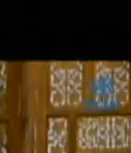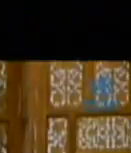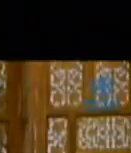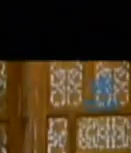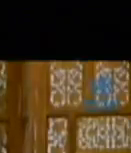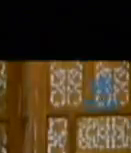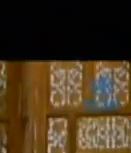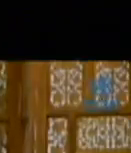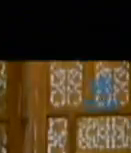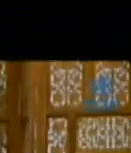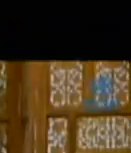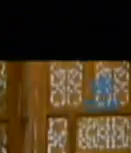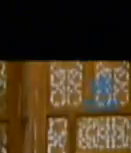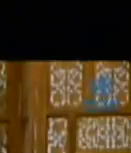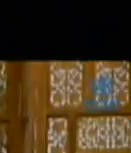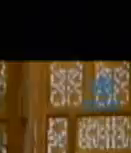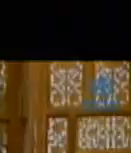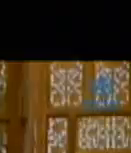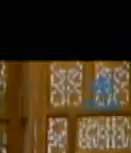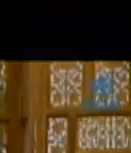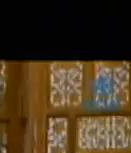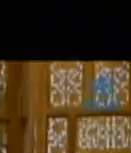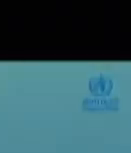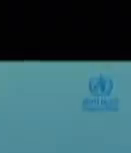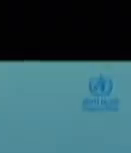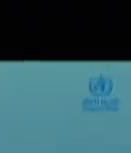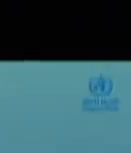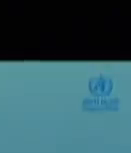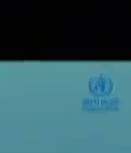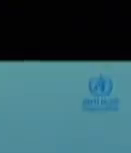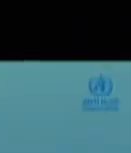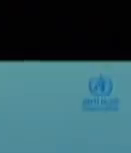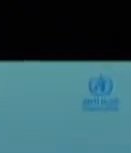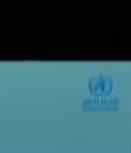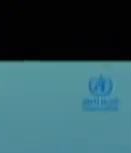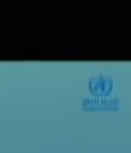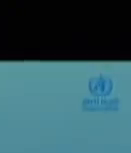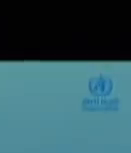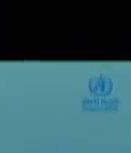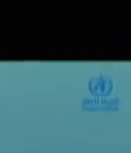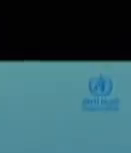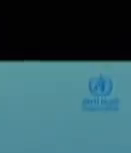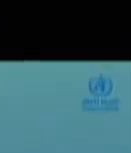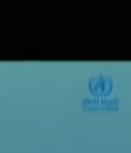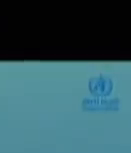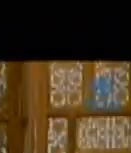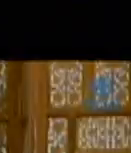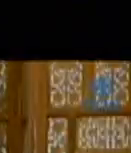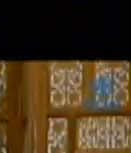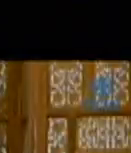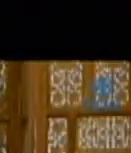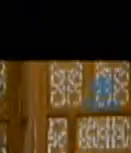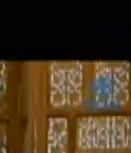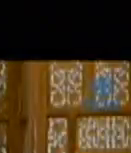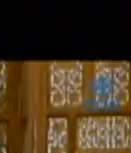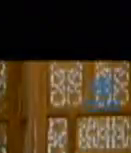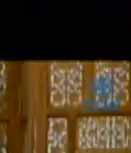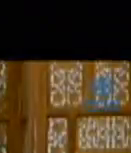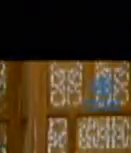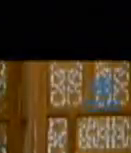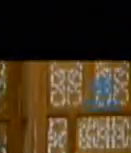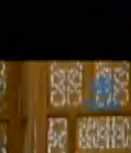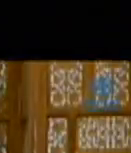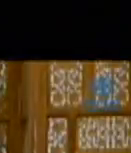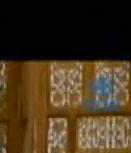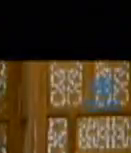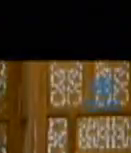more mild disease compared to adults. Most people who are infected with the SARS-CoV-2 virus have respiratory symptoms. They